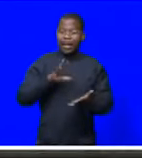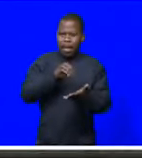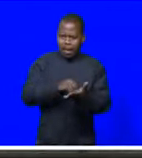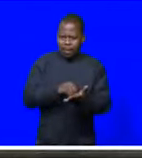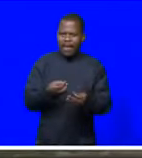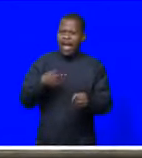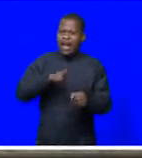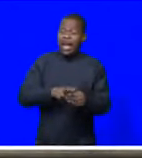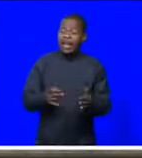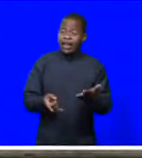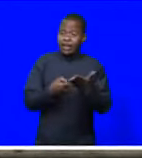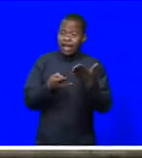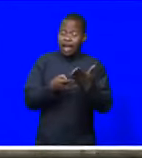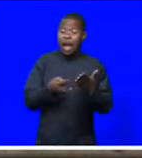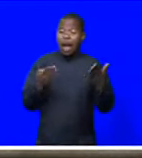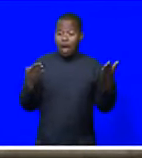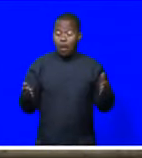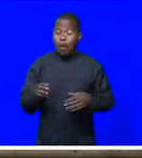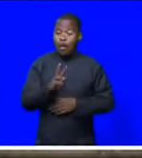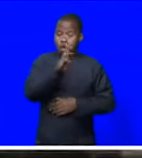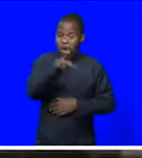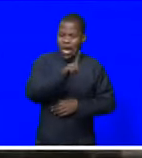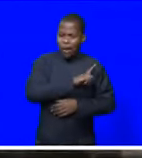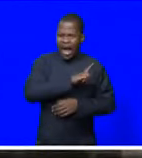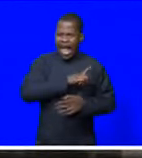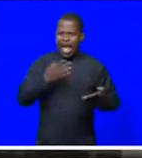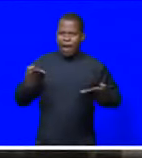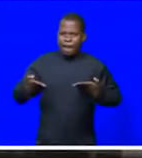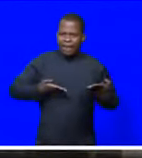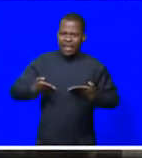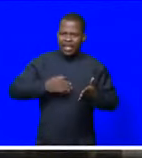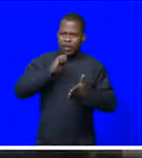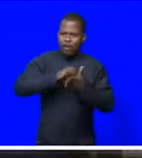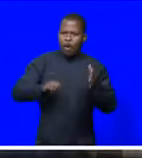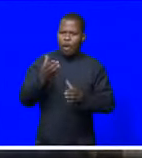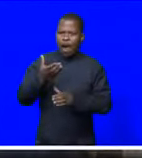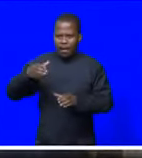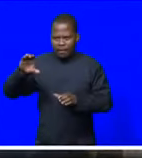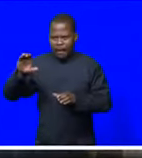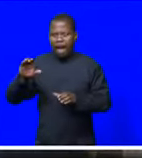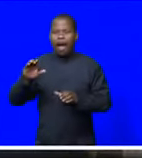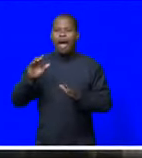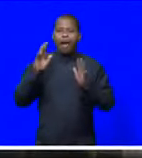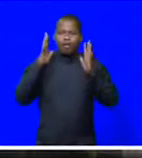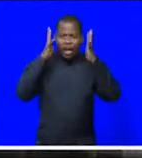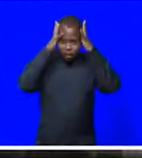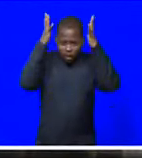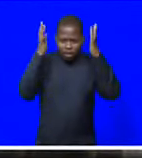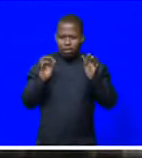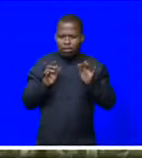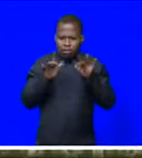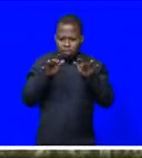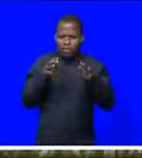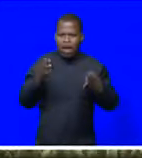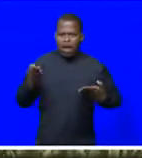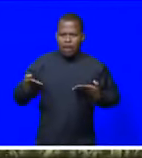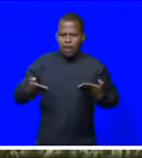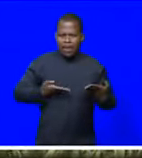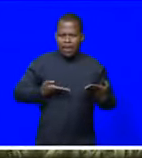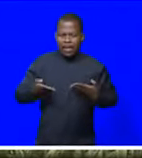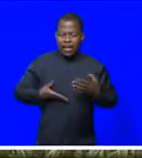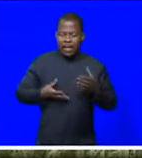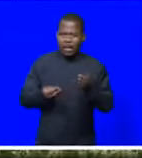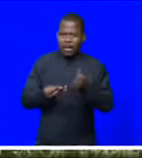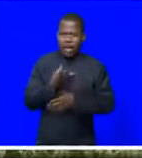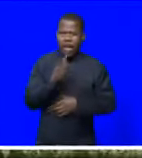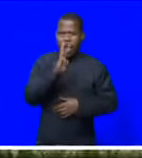a positive by the Investor Roadmap Unit Director Albert Qhibi, who adds that this will improve the country's ranking in